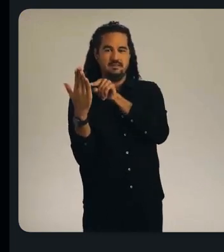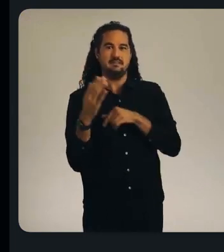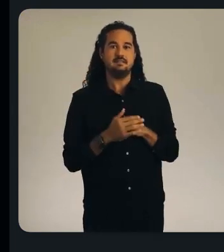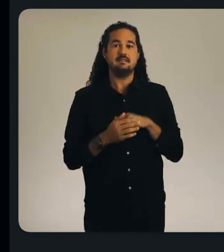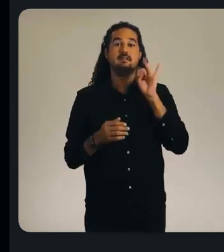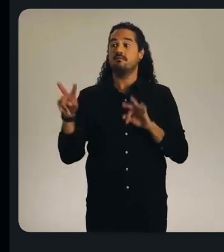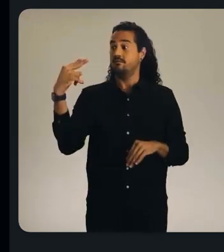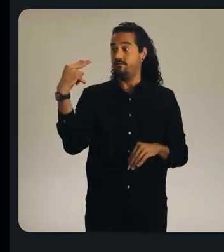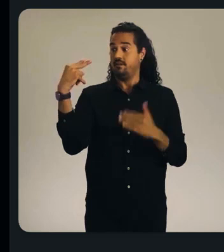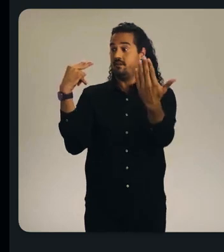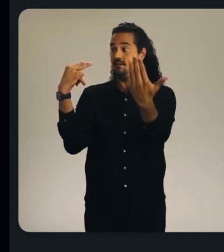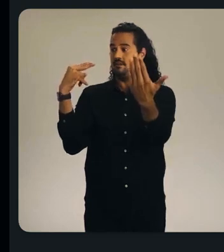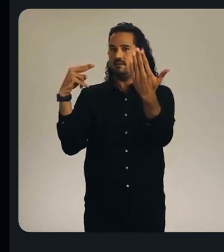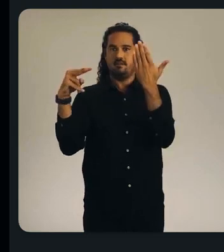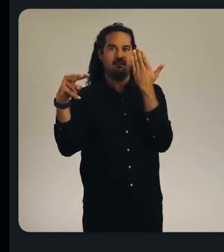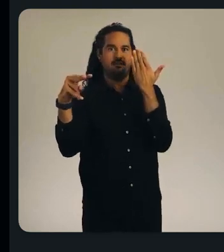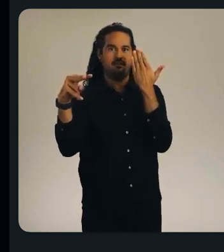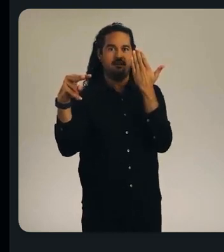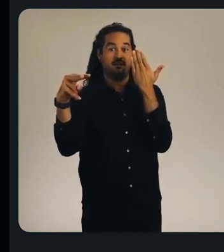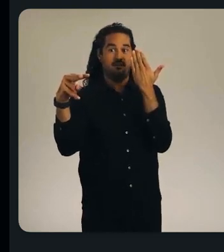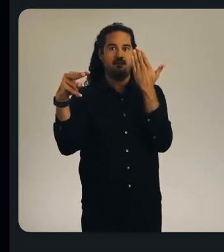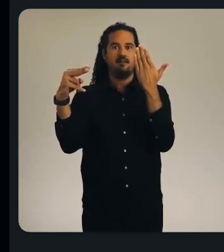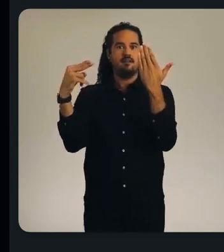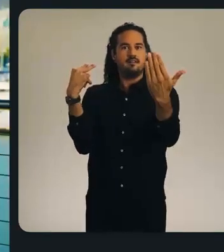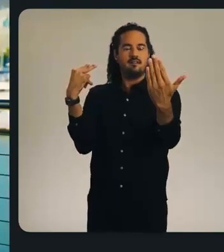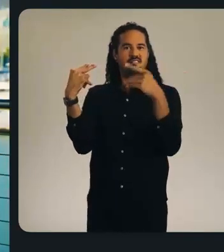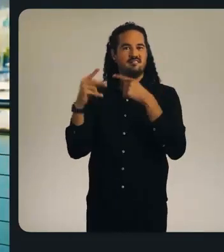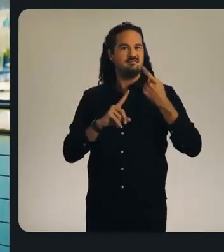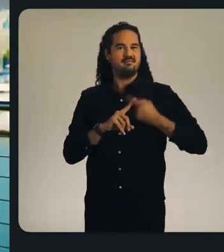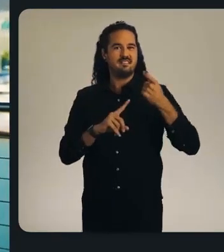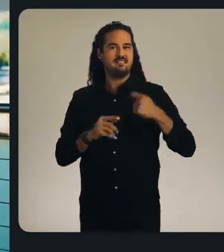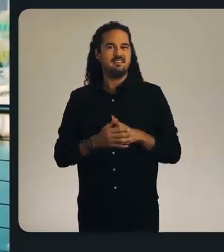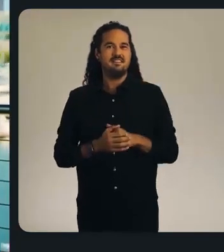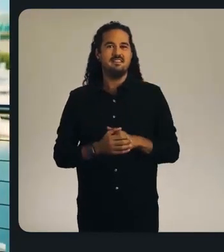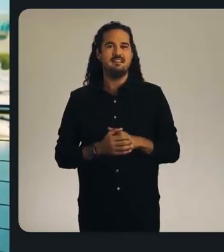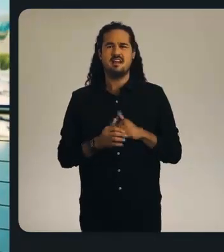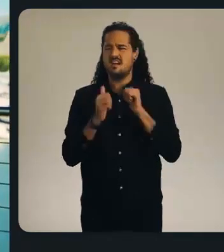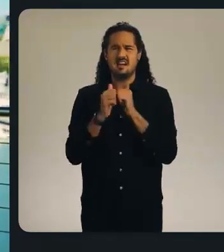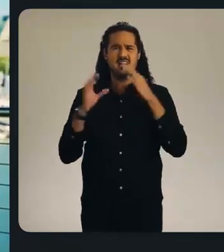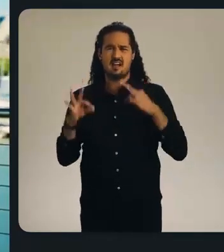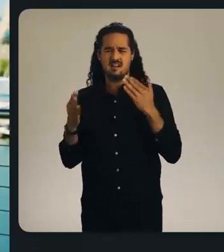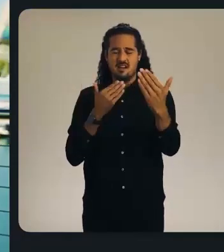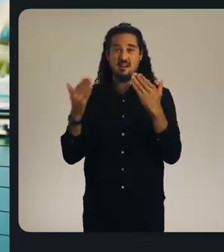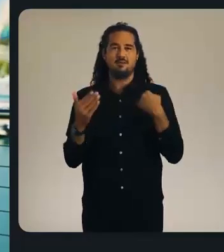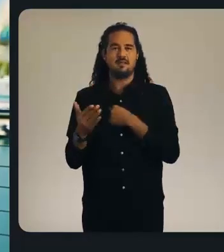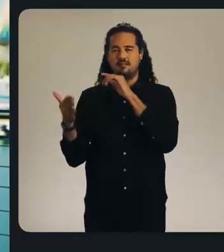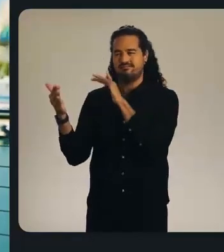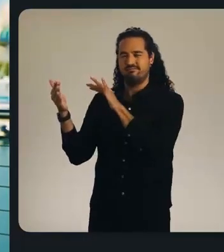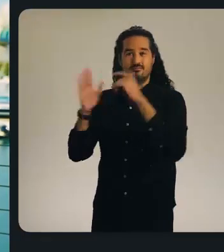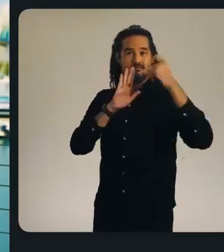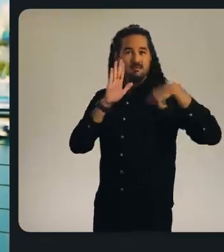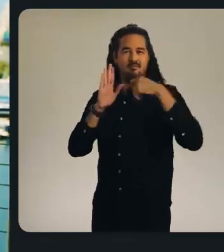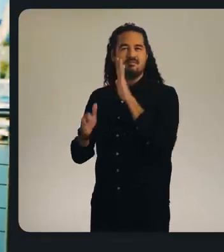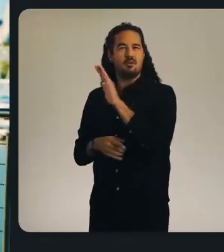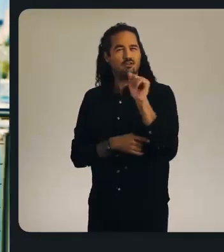when a subject gazes away from the camera, iPhone itself changes focus, and then back. To create these automatic focus changes, we extensively studied the art of cinematography and the